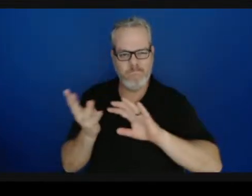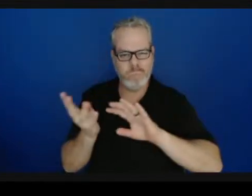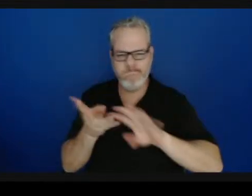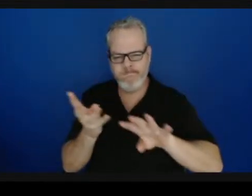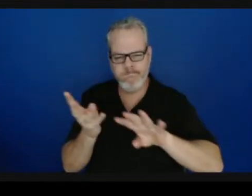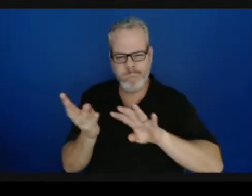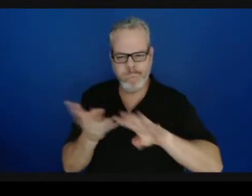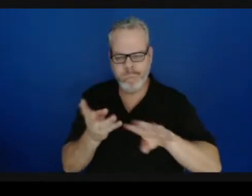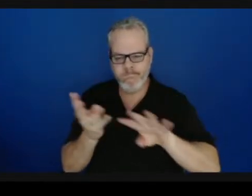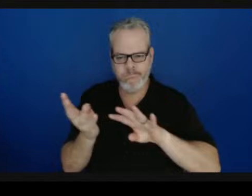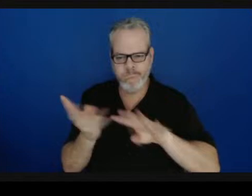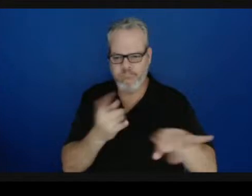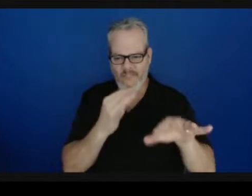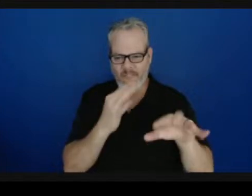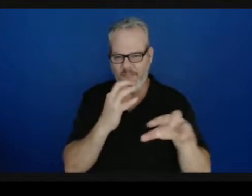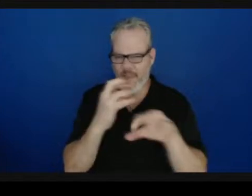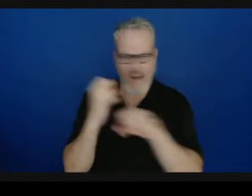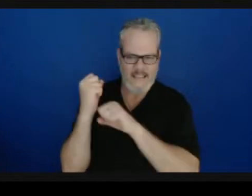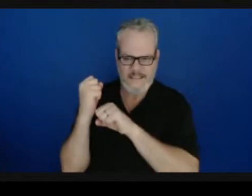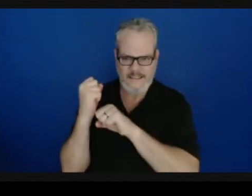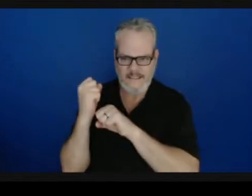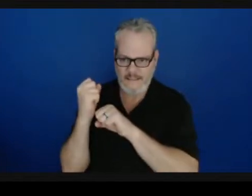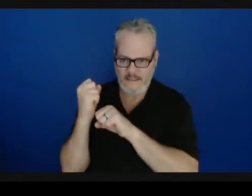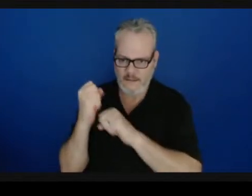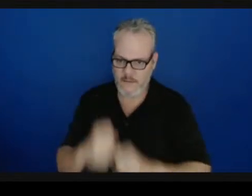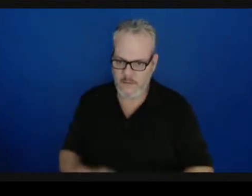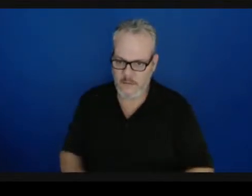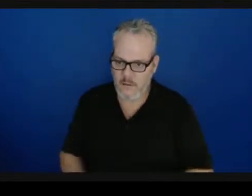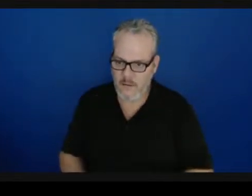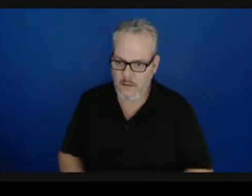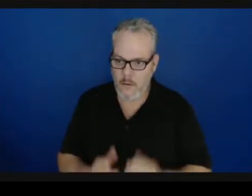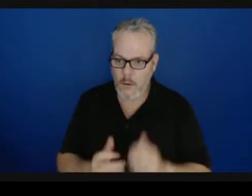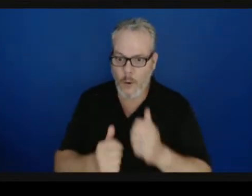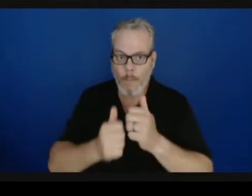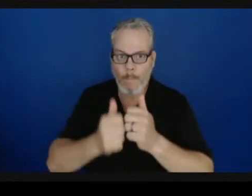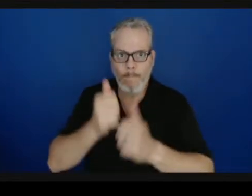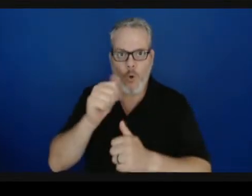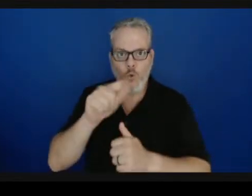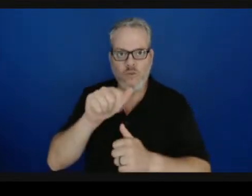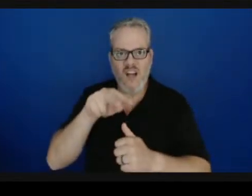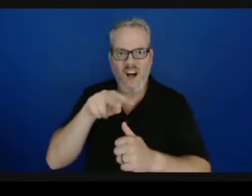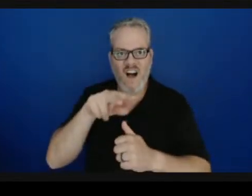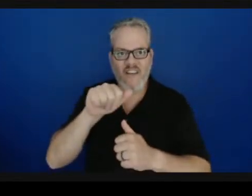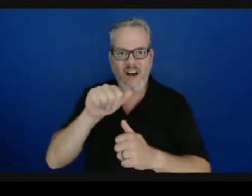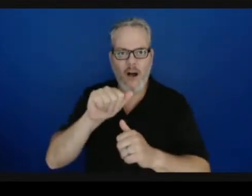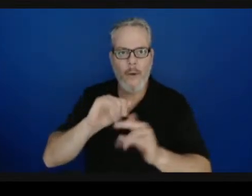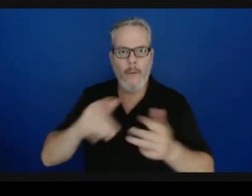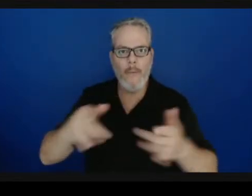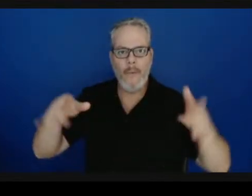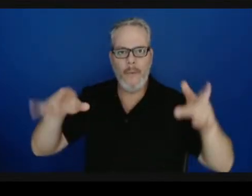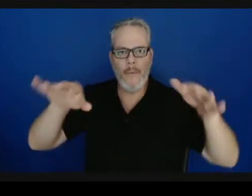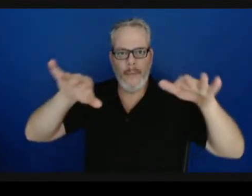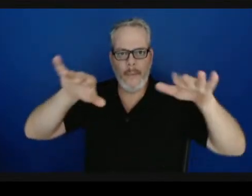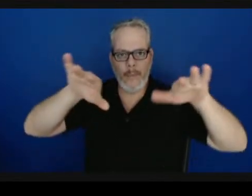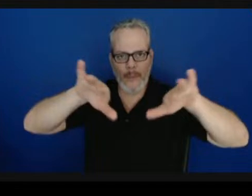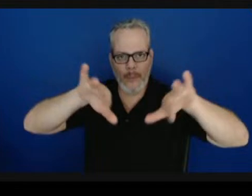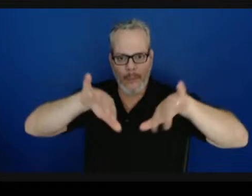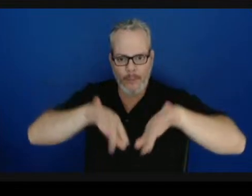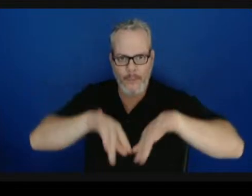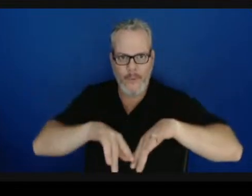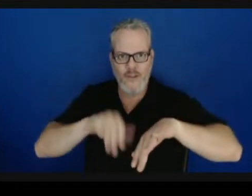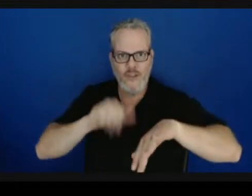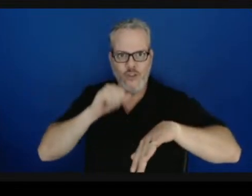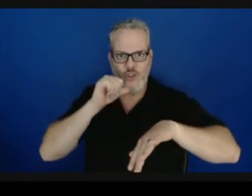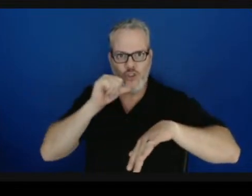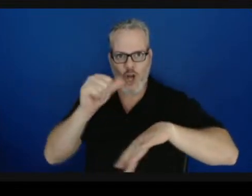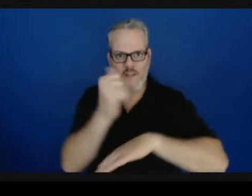over it, but as you look in, you can see that. Most lava is going down in the crater rather than coming into the forest on either side there, because it seems to be